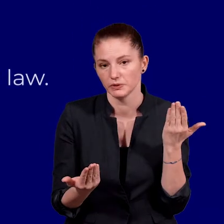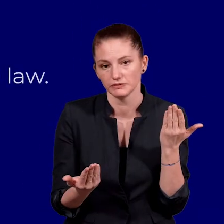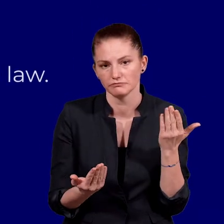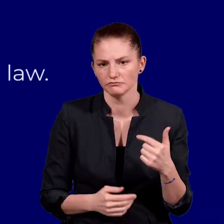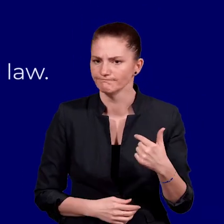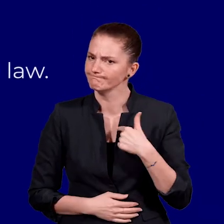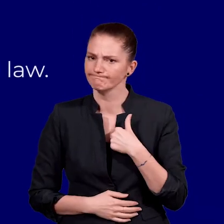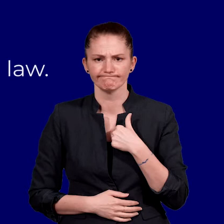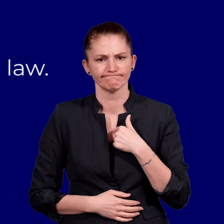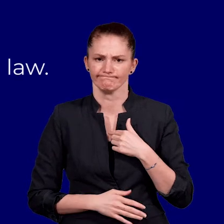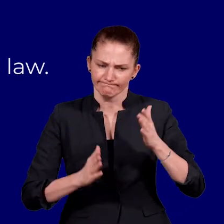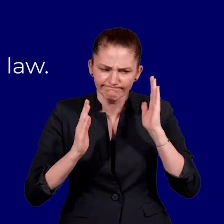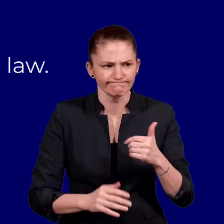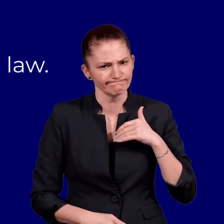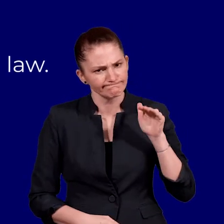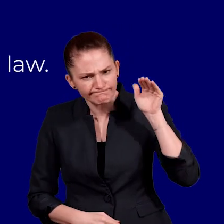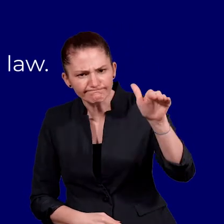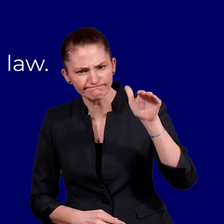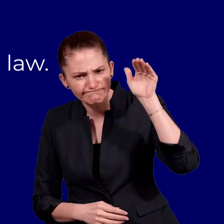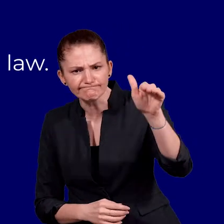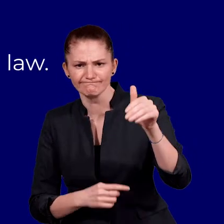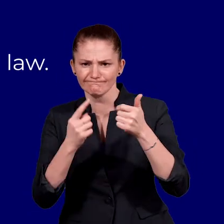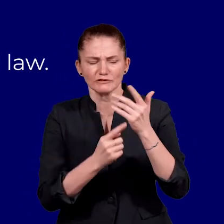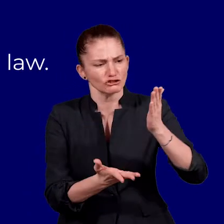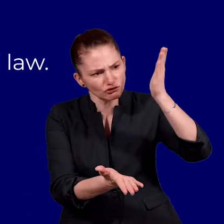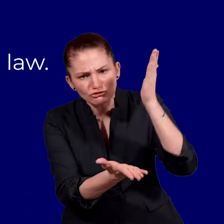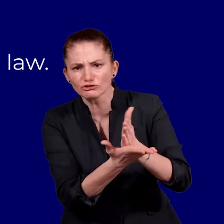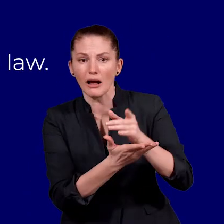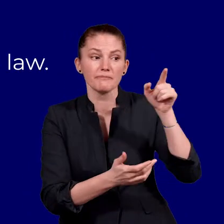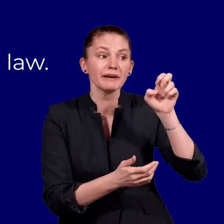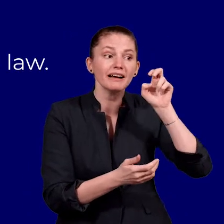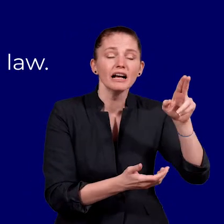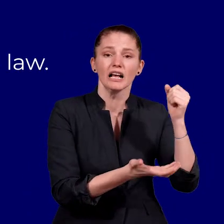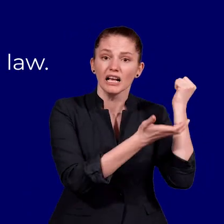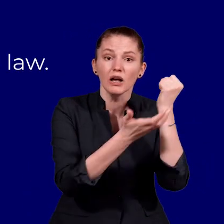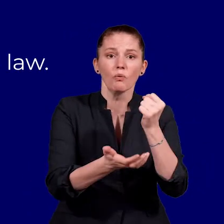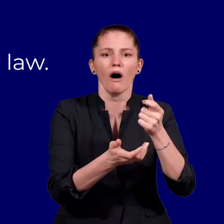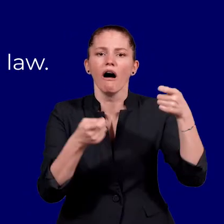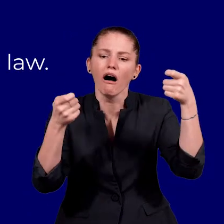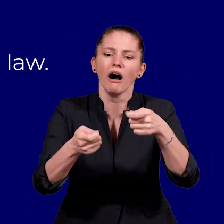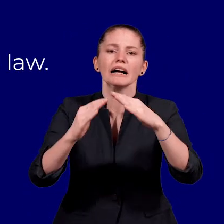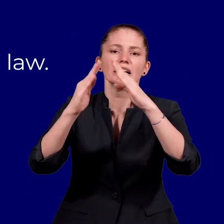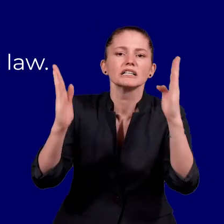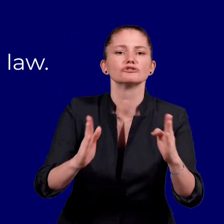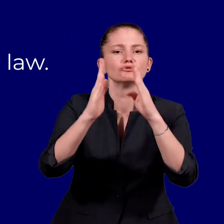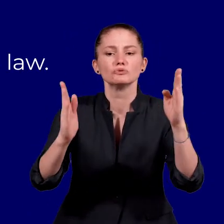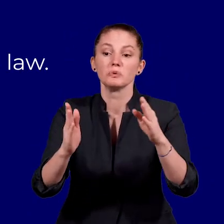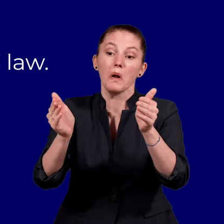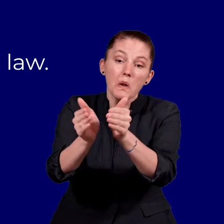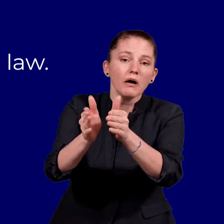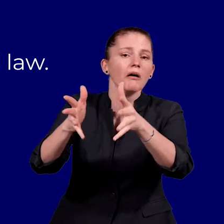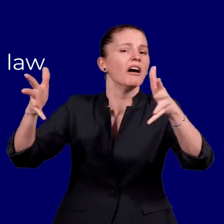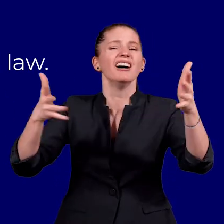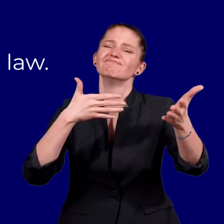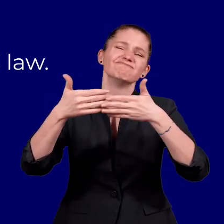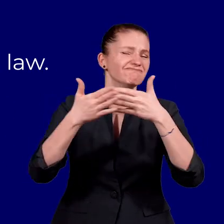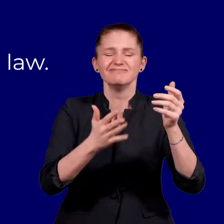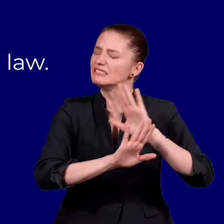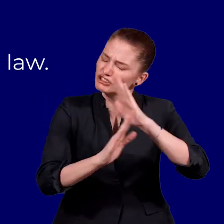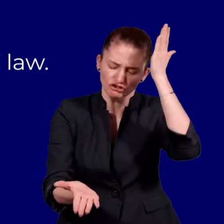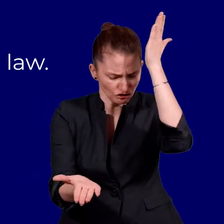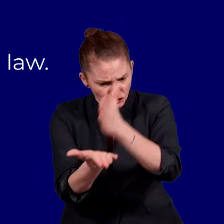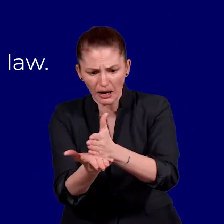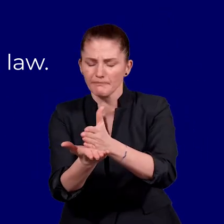investing EU funds in institutions of any size, and to support the development of community-based